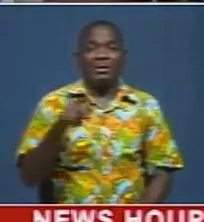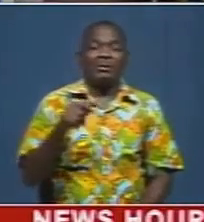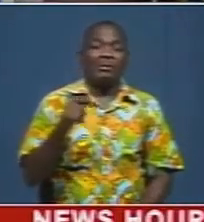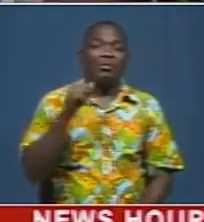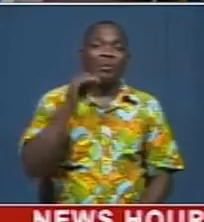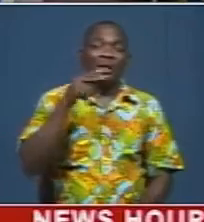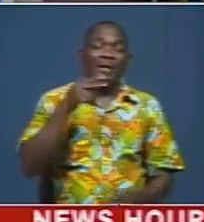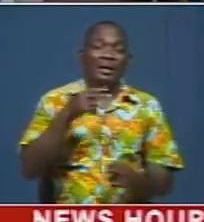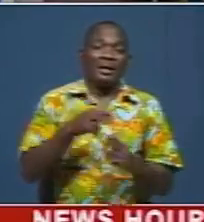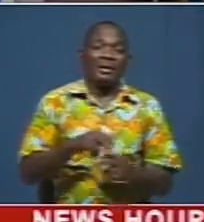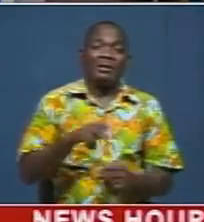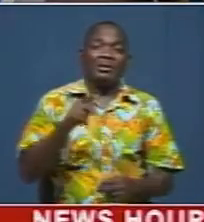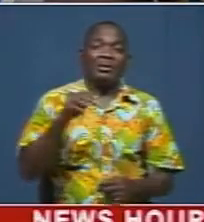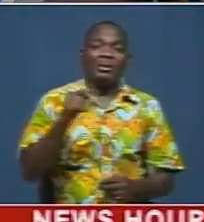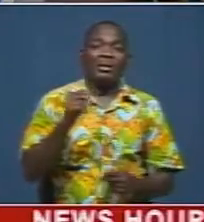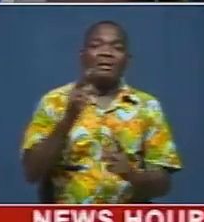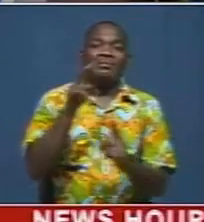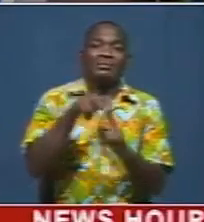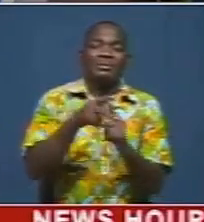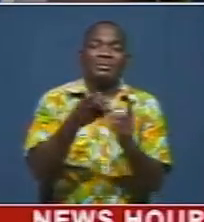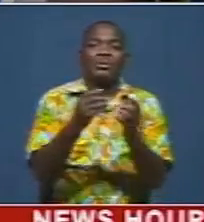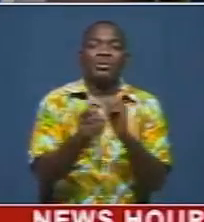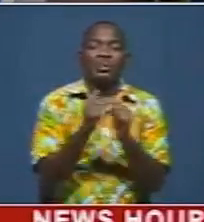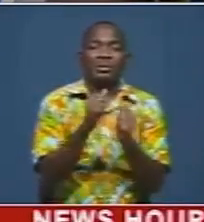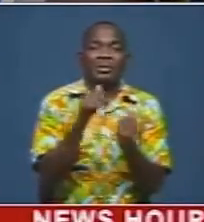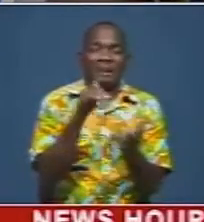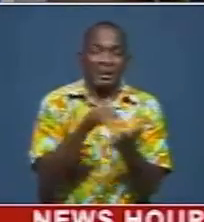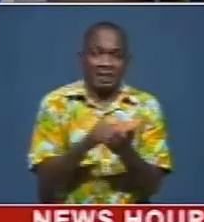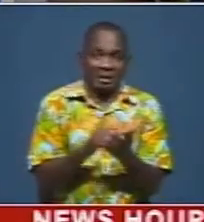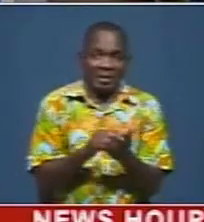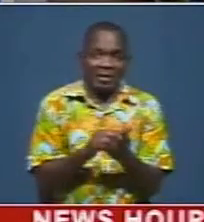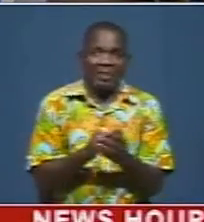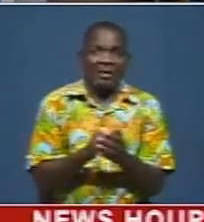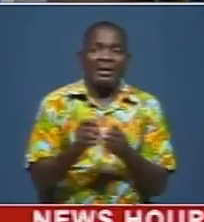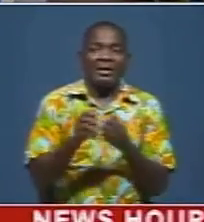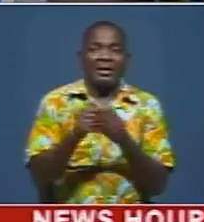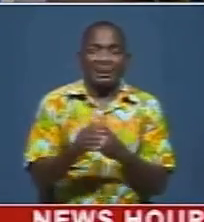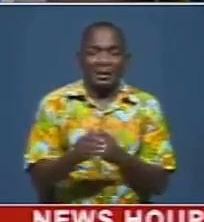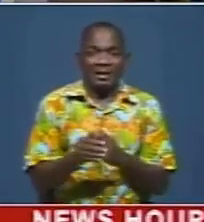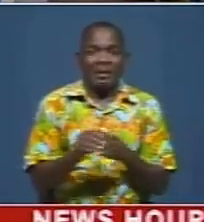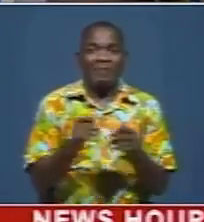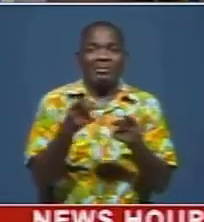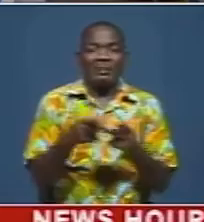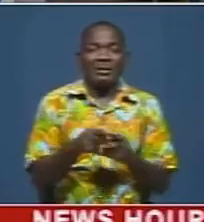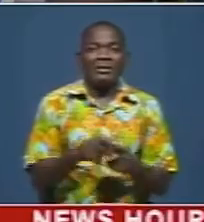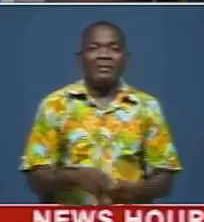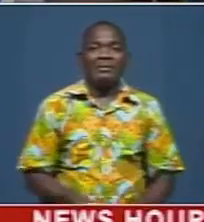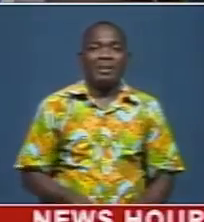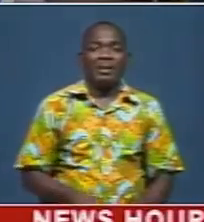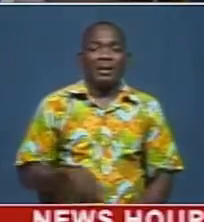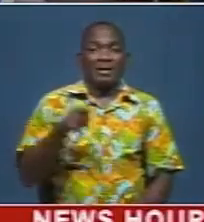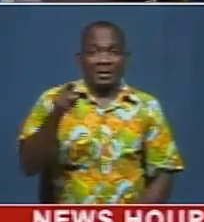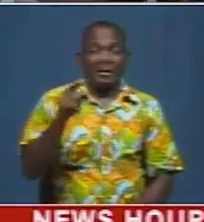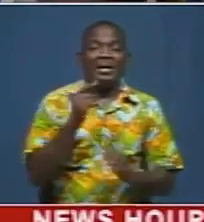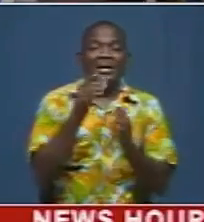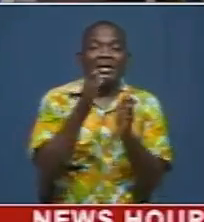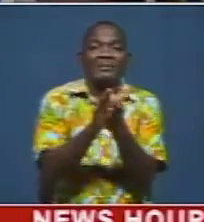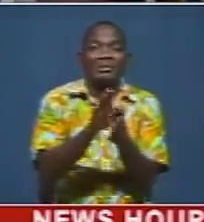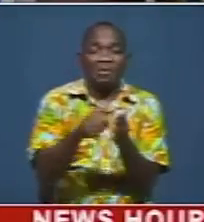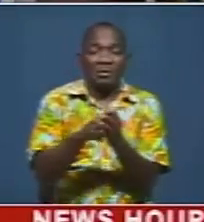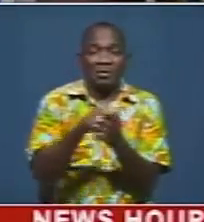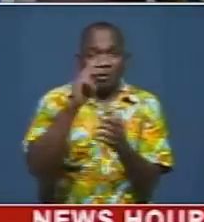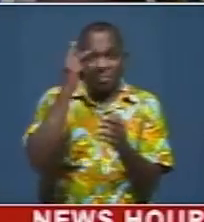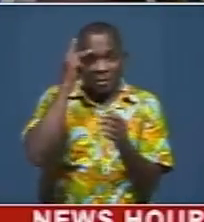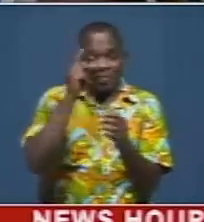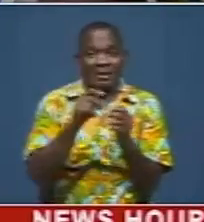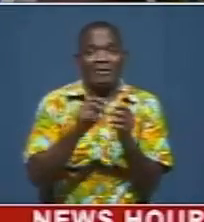Bridget Jugbenuku, has filed her nominations to contest for the flag bearer position of the party. She is asking all party